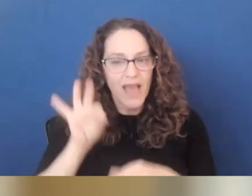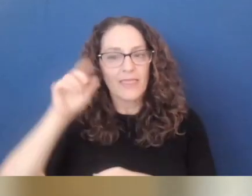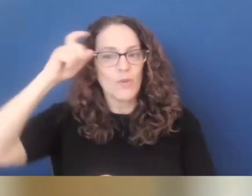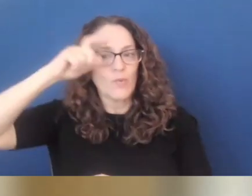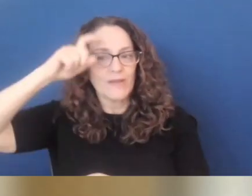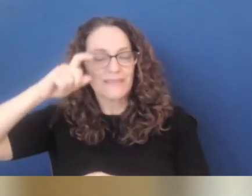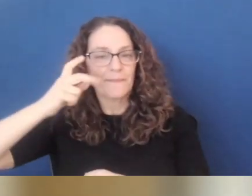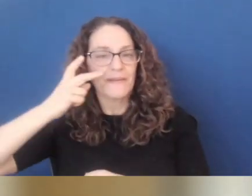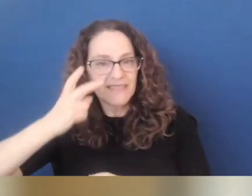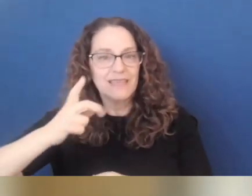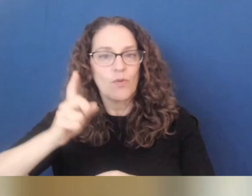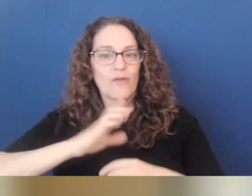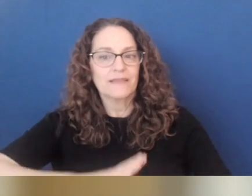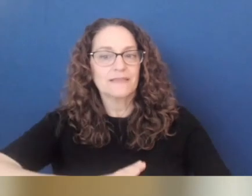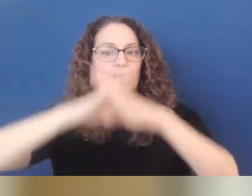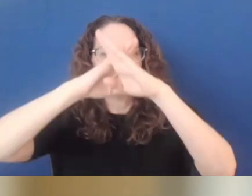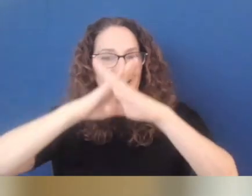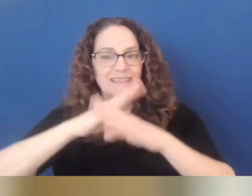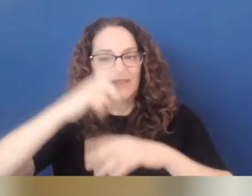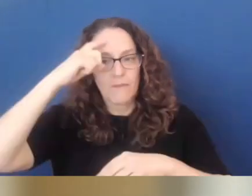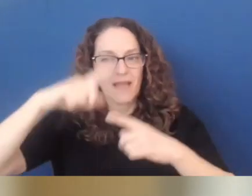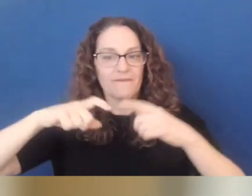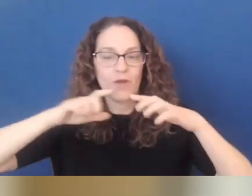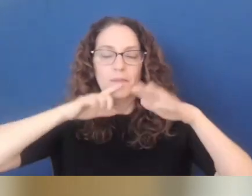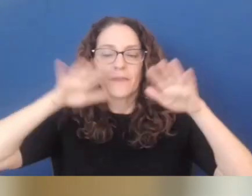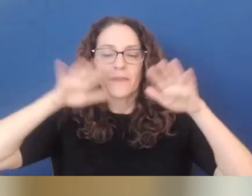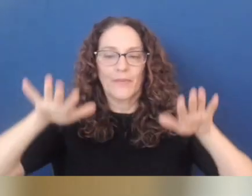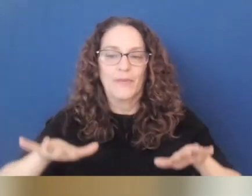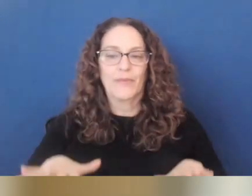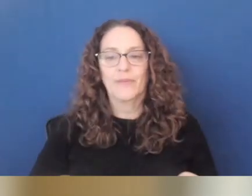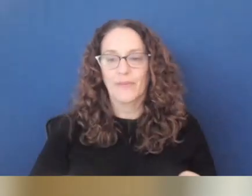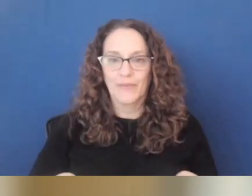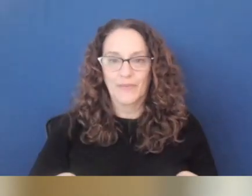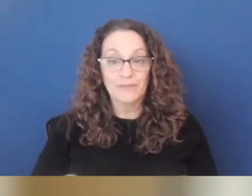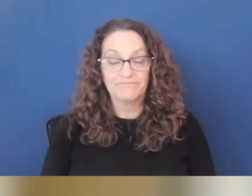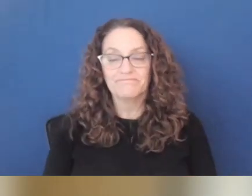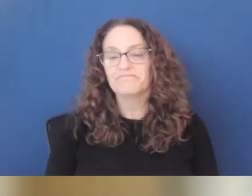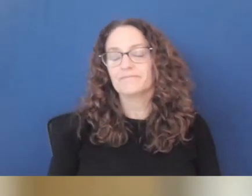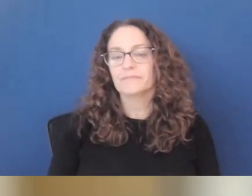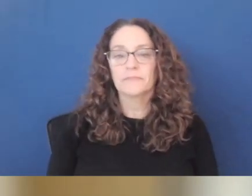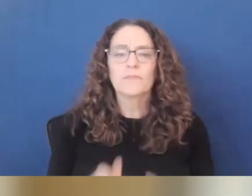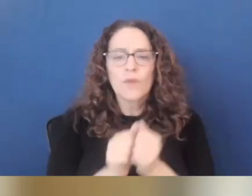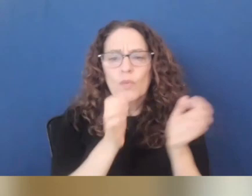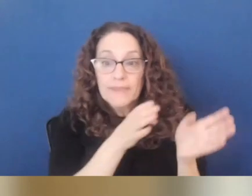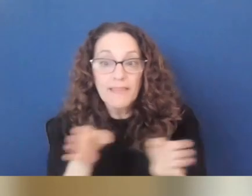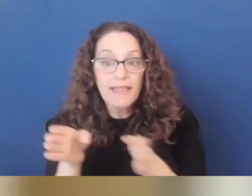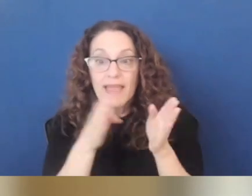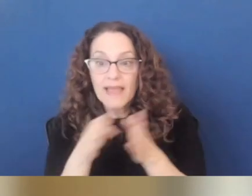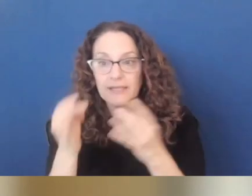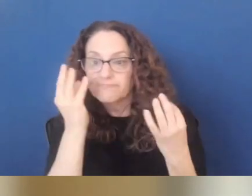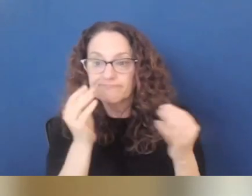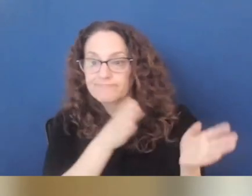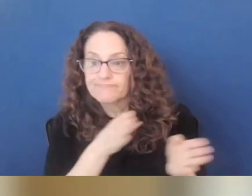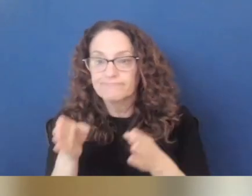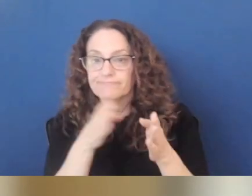it's preventing the mind from settling. Very often, though, when the planning, we can see how it links up to